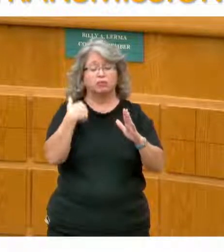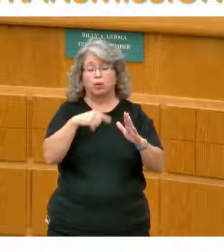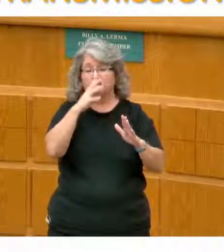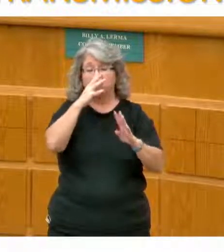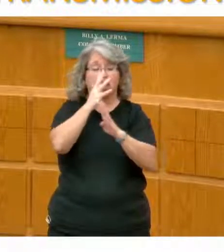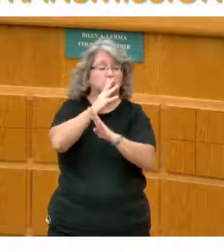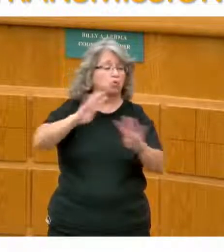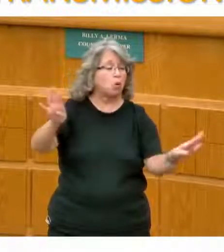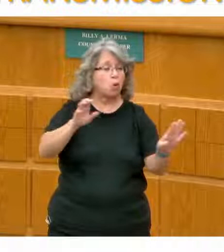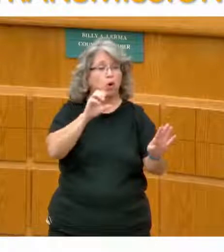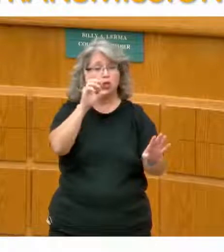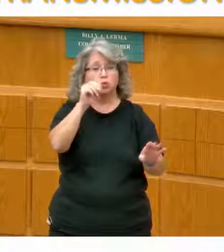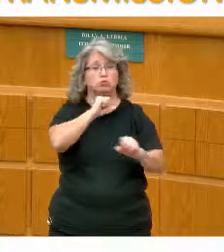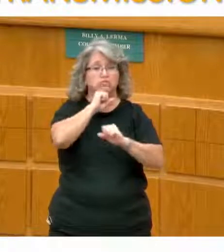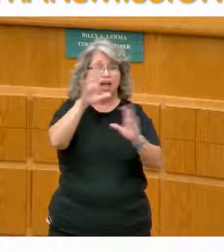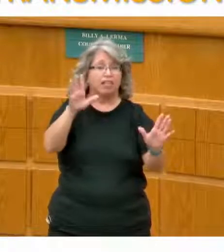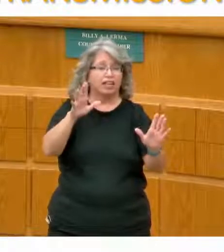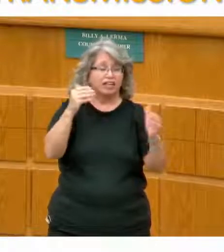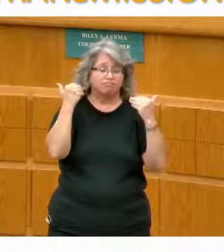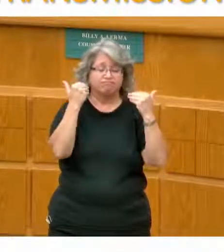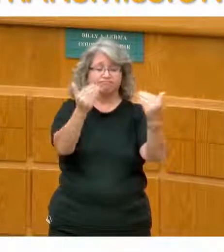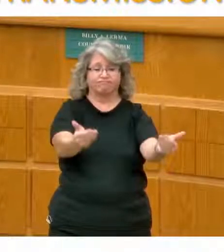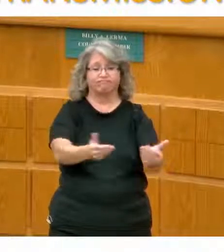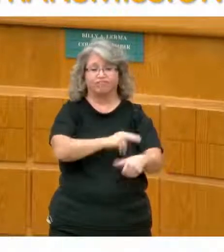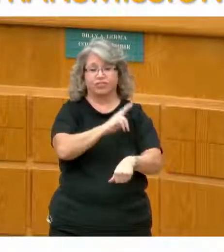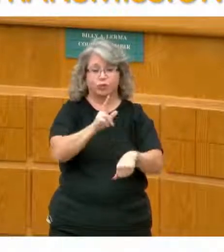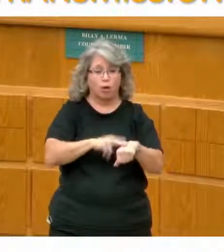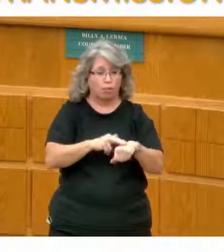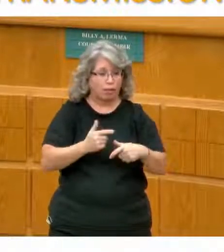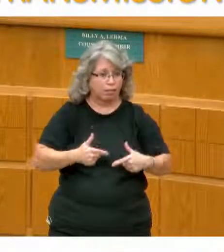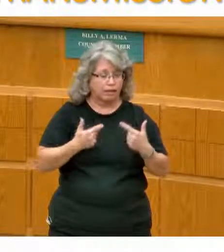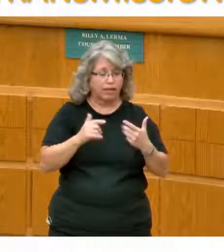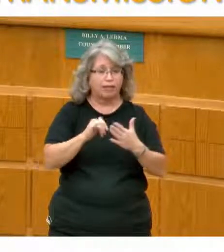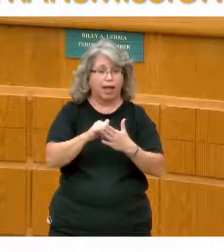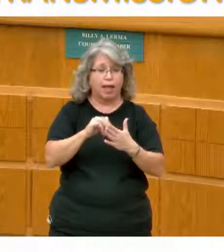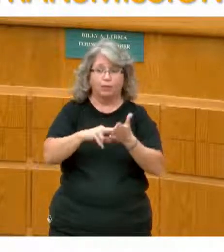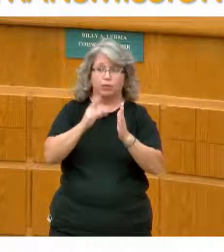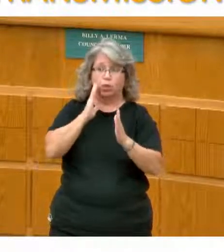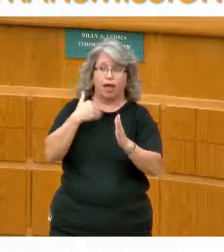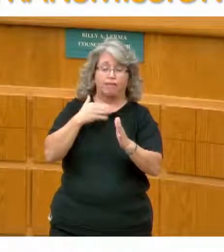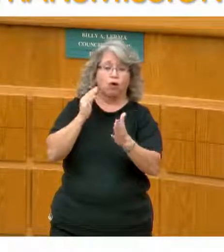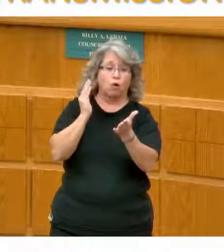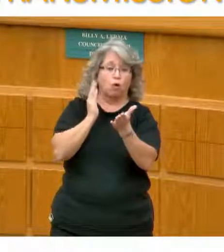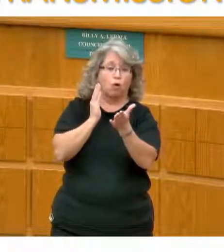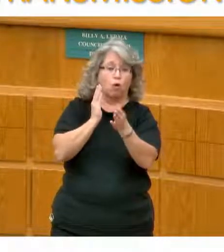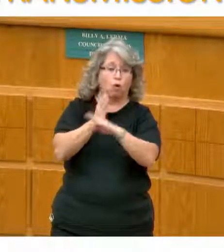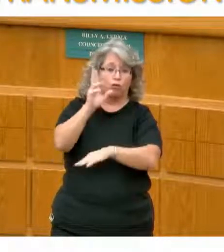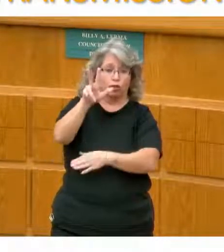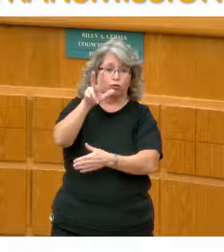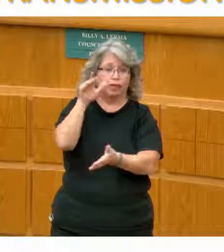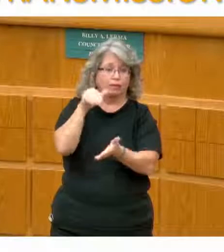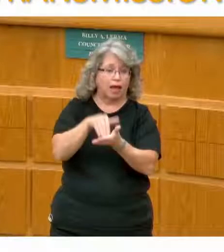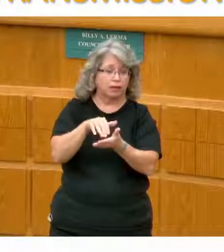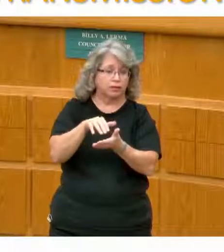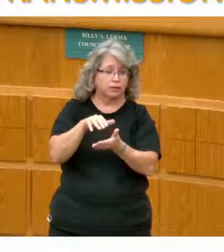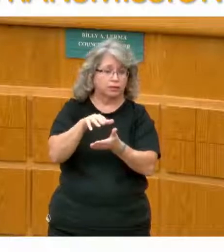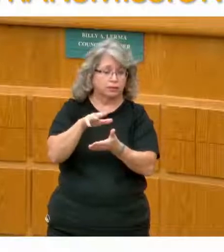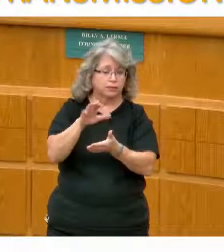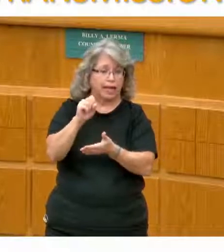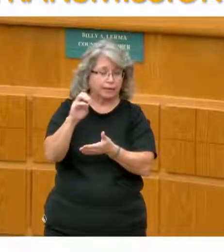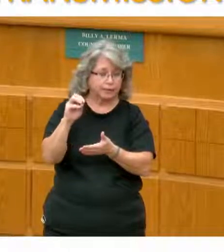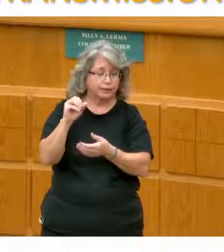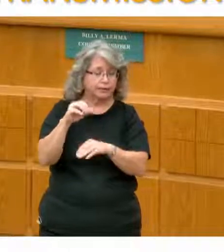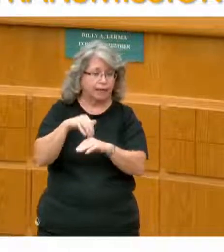normal lives, and that results in over 3,000 confirmed cases in the coastal bend at the peak, which is extremely